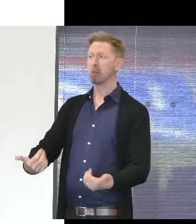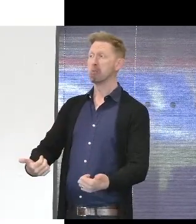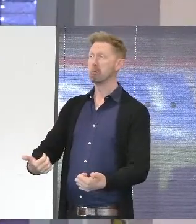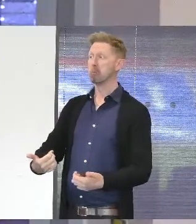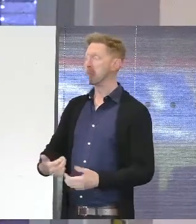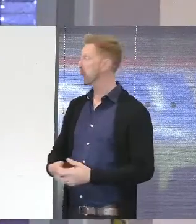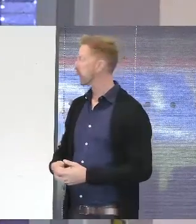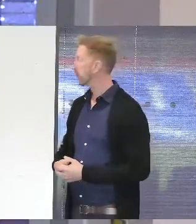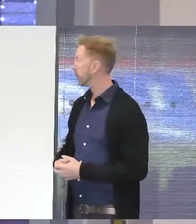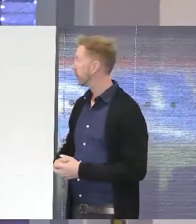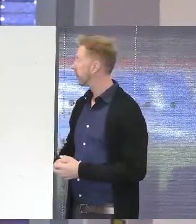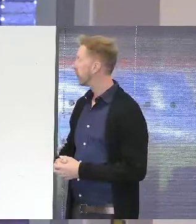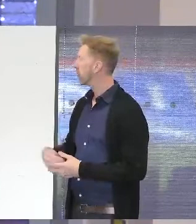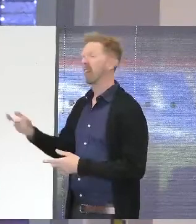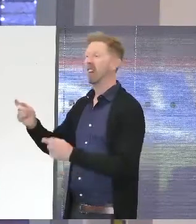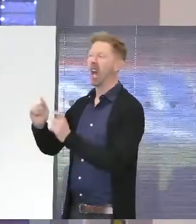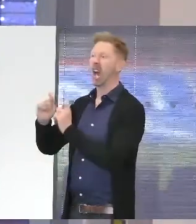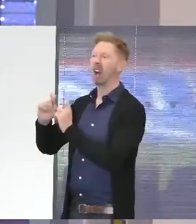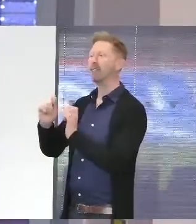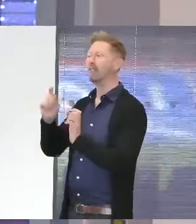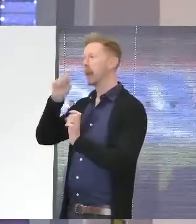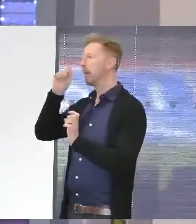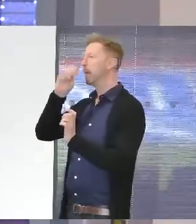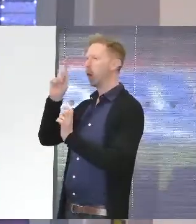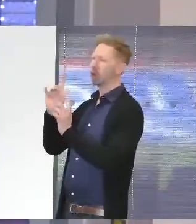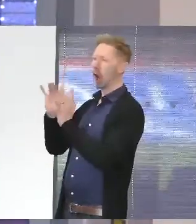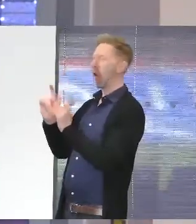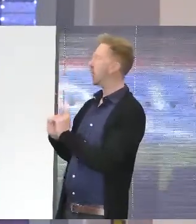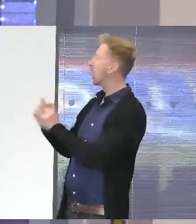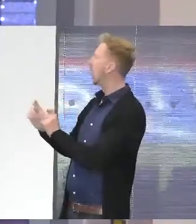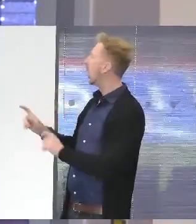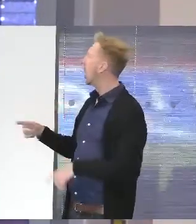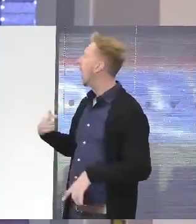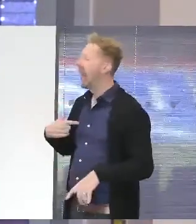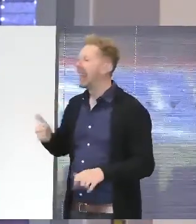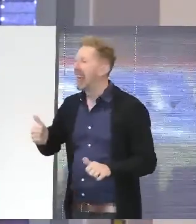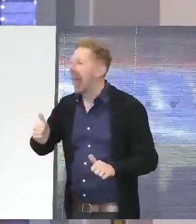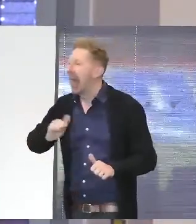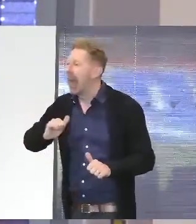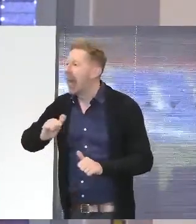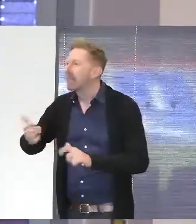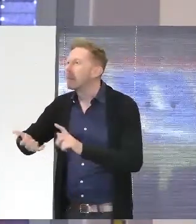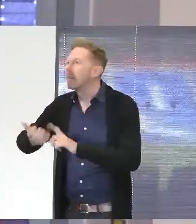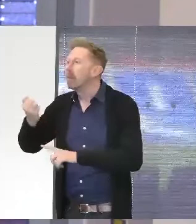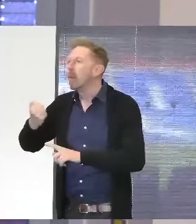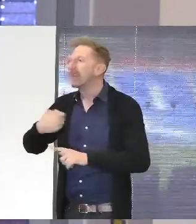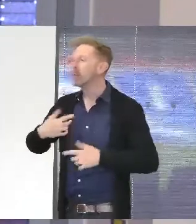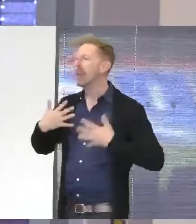All of this meant we won a Fancy Wales Online award. As you can see, I did not expect to win, so I forgot my suit jacket when I went up on stage.